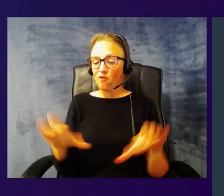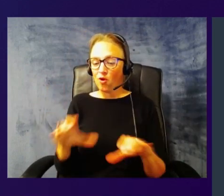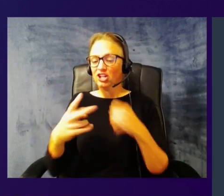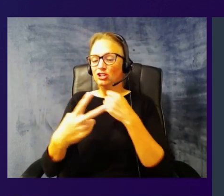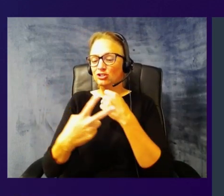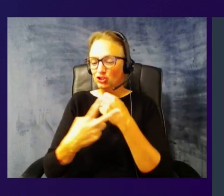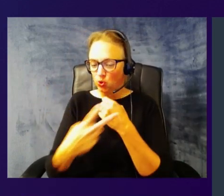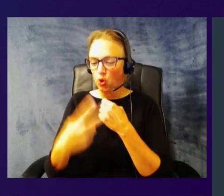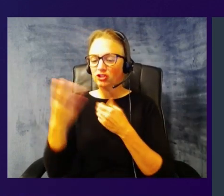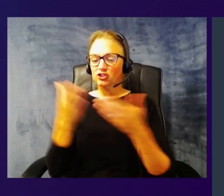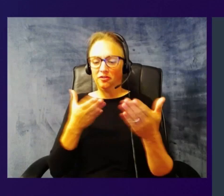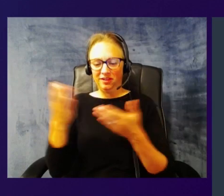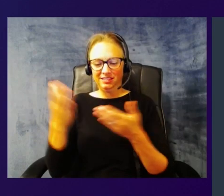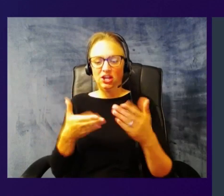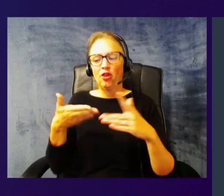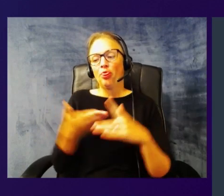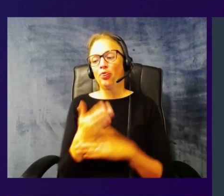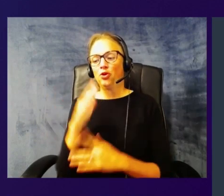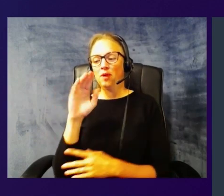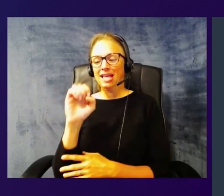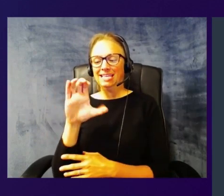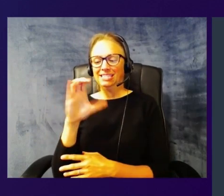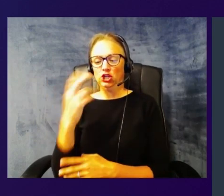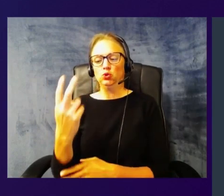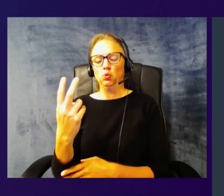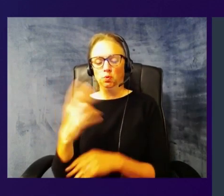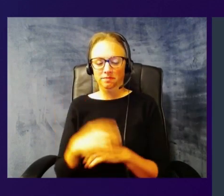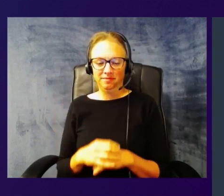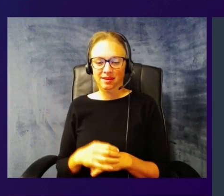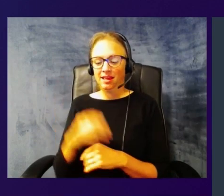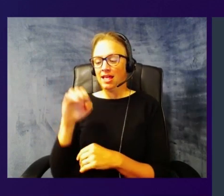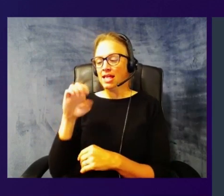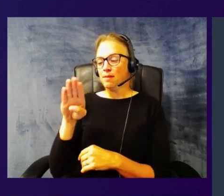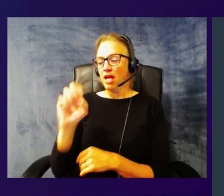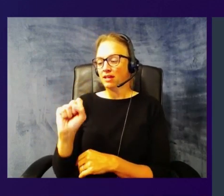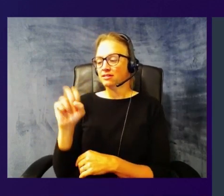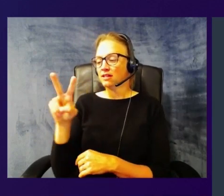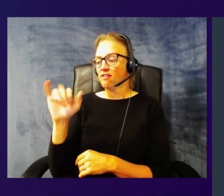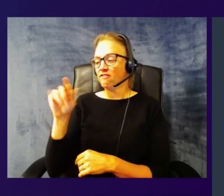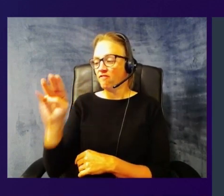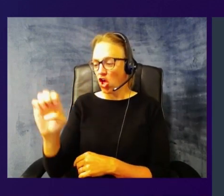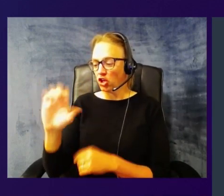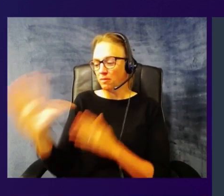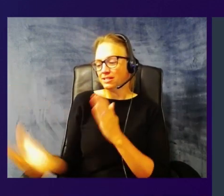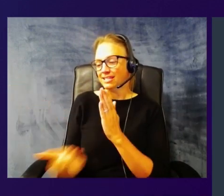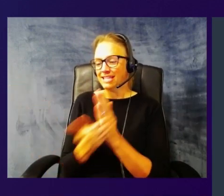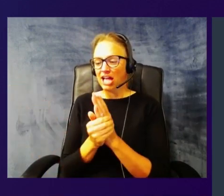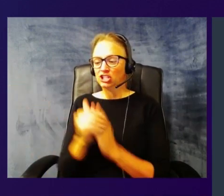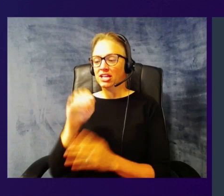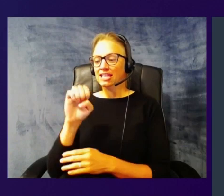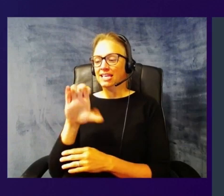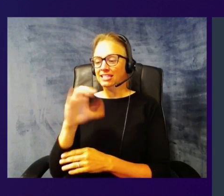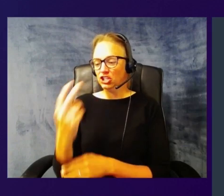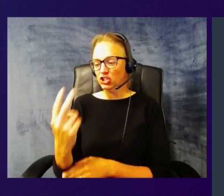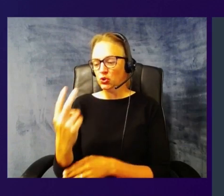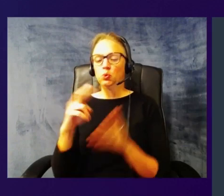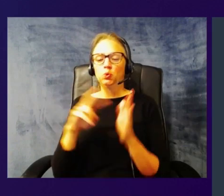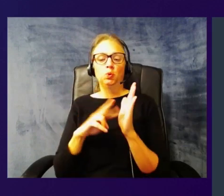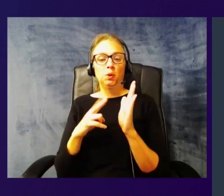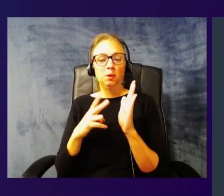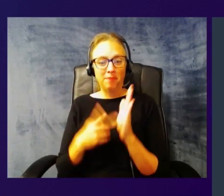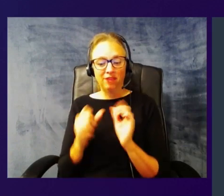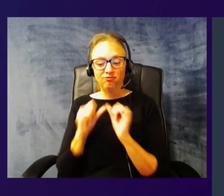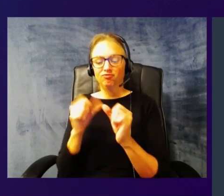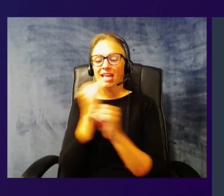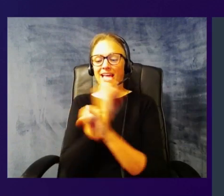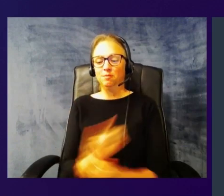use with Amazon EC2. EBS volumes attached to your EC2 instances, which mean that they persist independently from